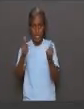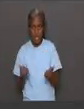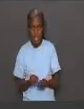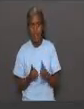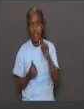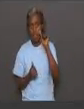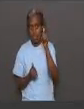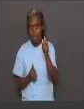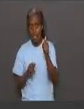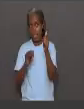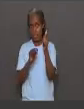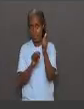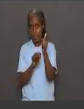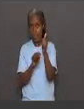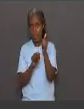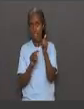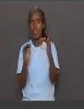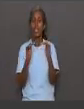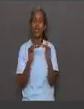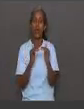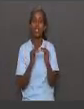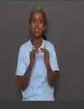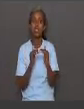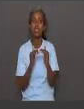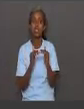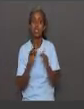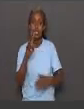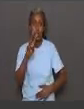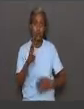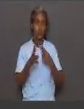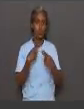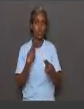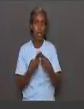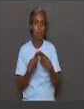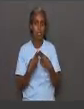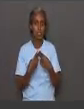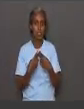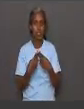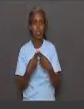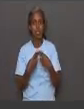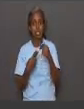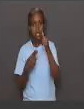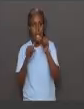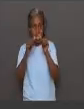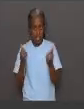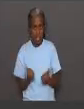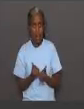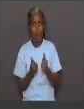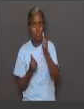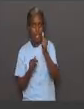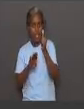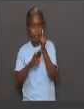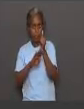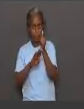area, A sub T, equals 2 times the